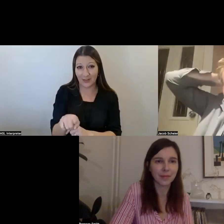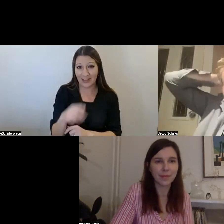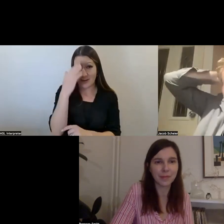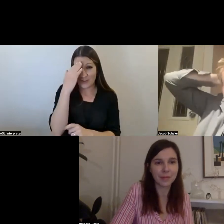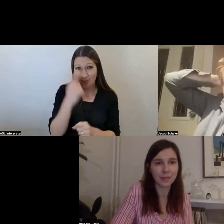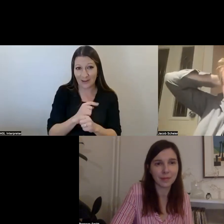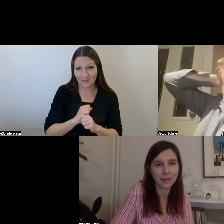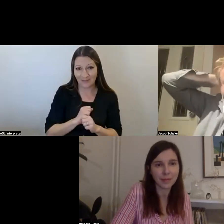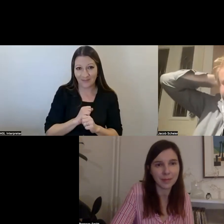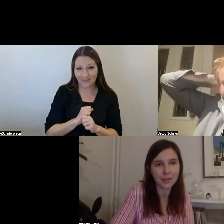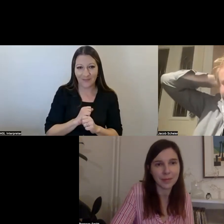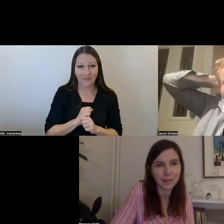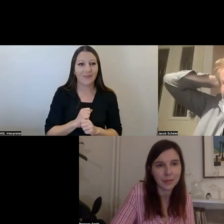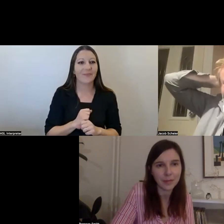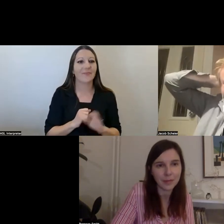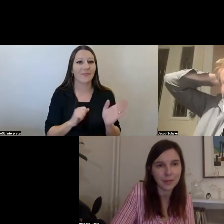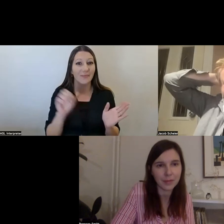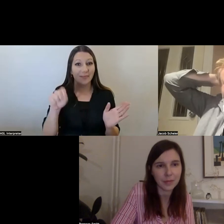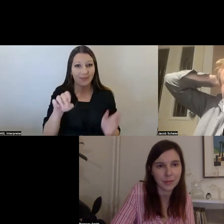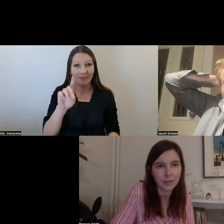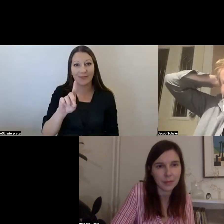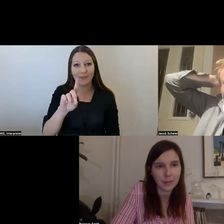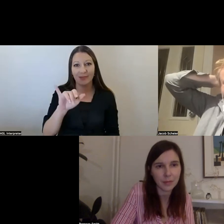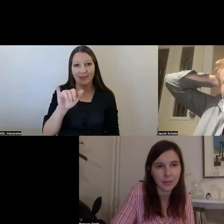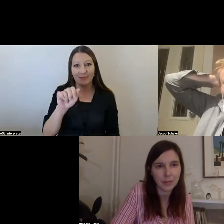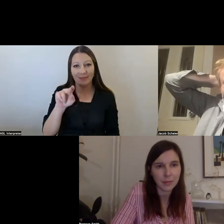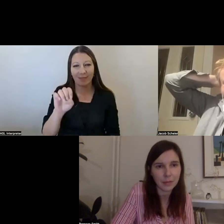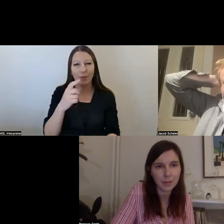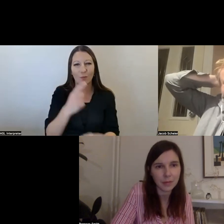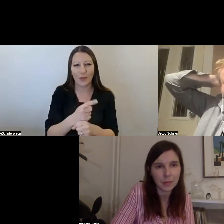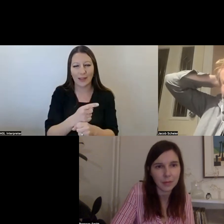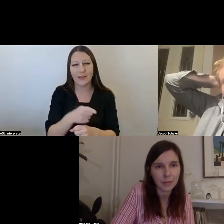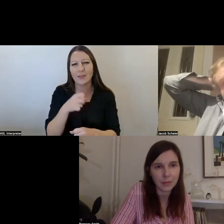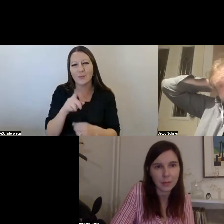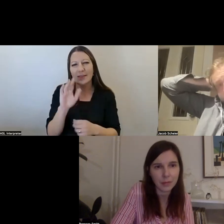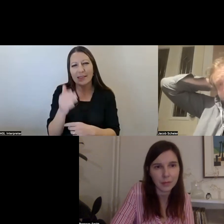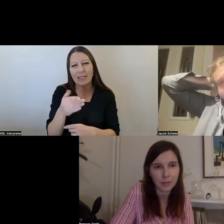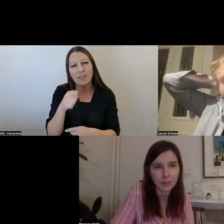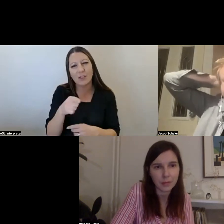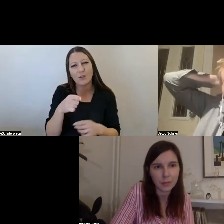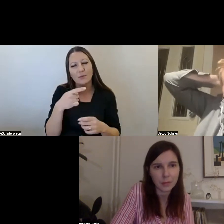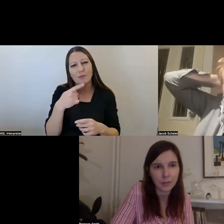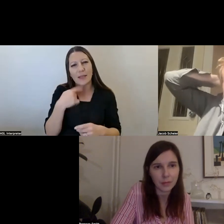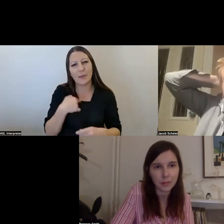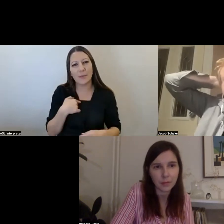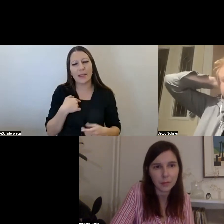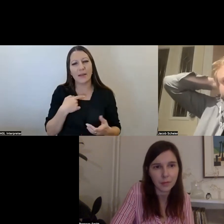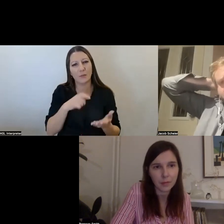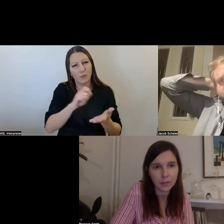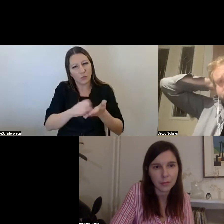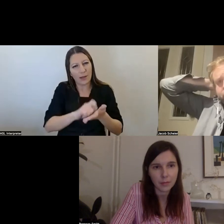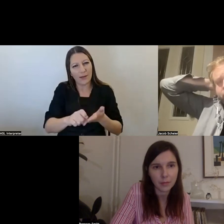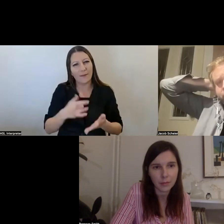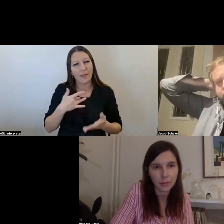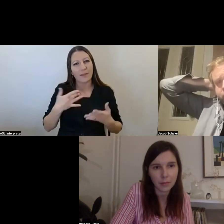Yeah, so you're almost saying writing is healing. And in terms of